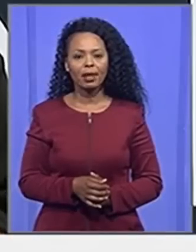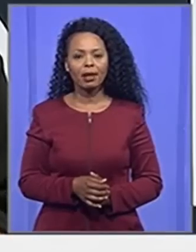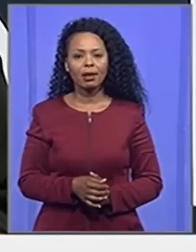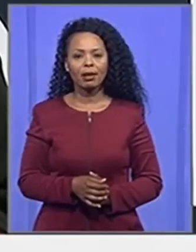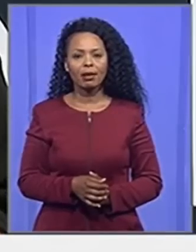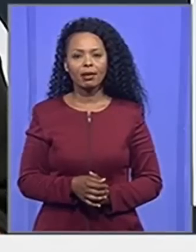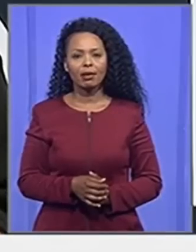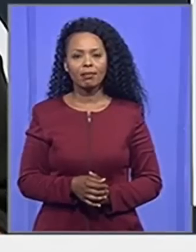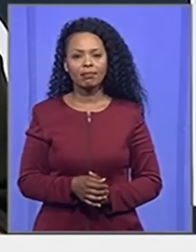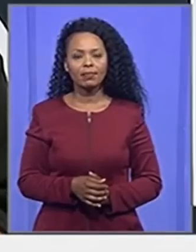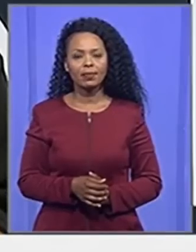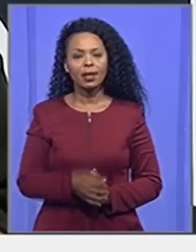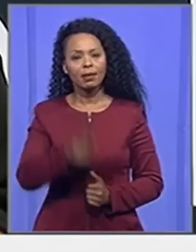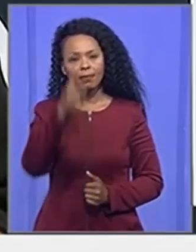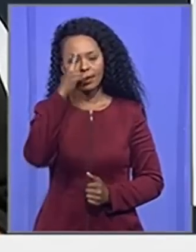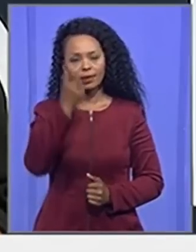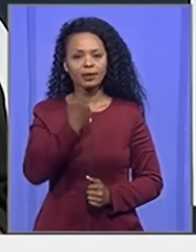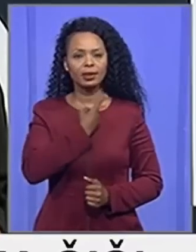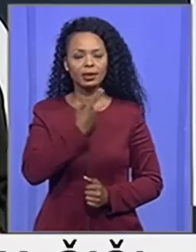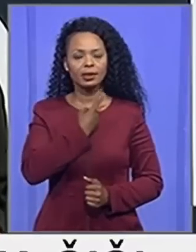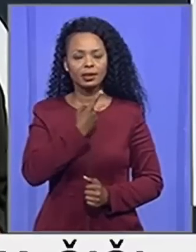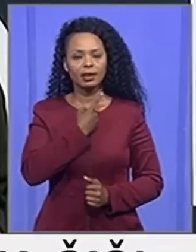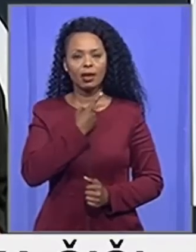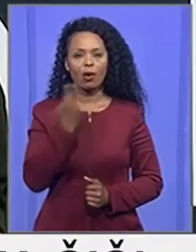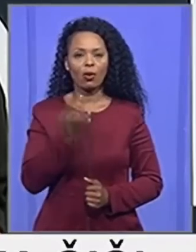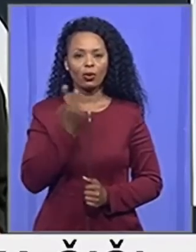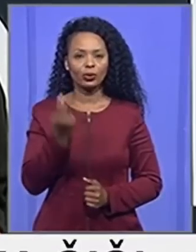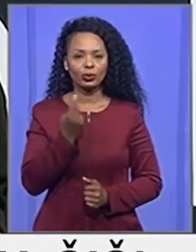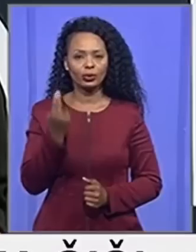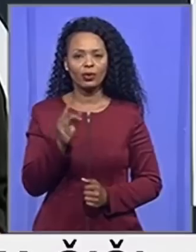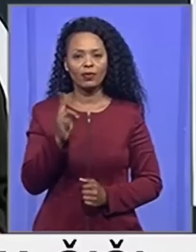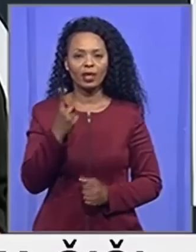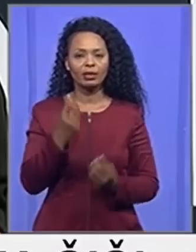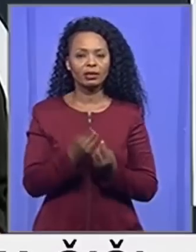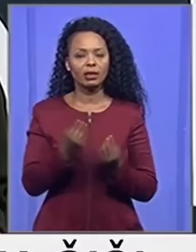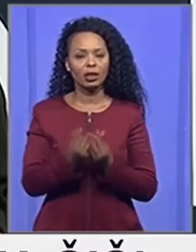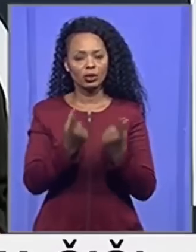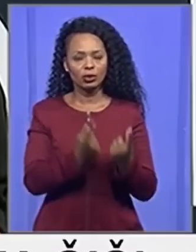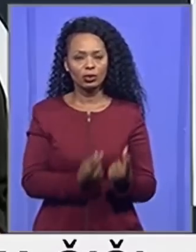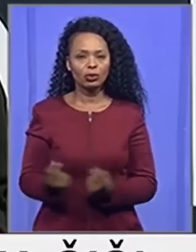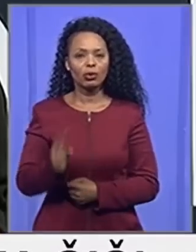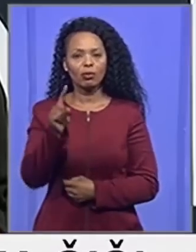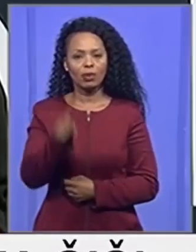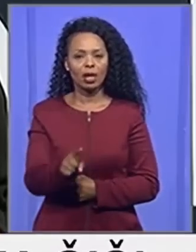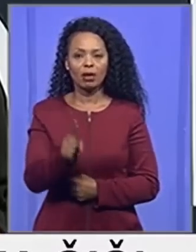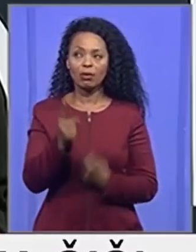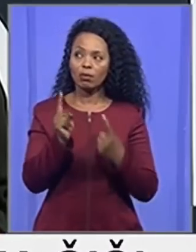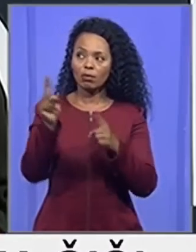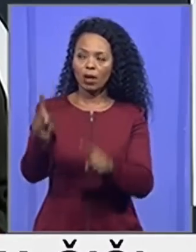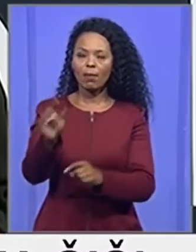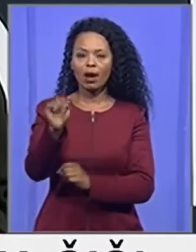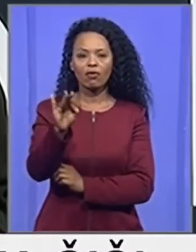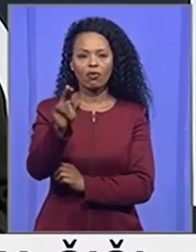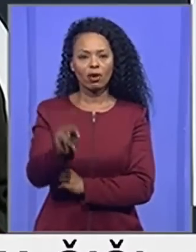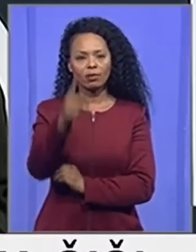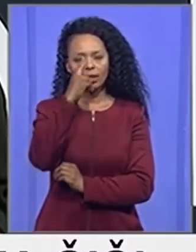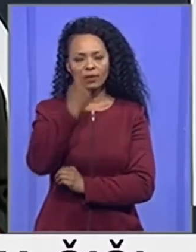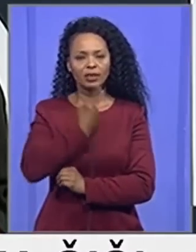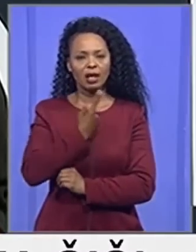us. We really believe in ourselves also. And then that's the first thing that we must do going to the AFCON is to believe in ourselves that we can do it. I